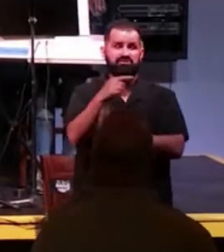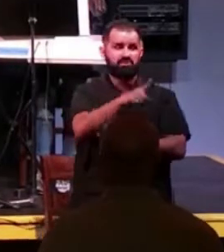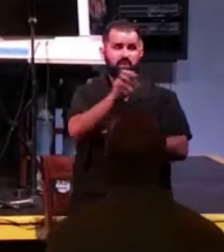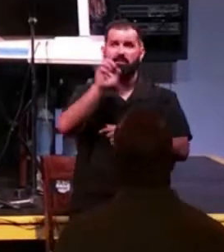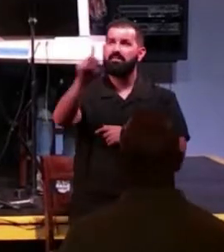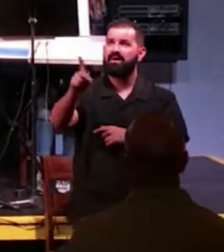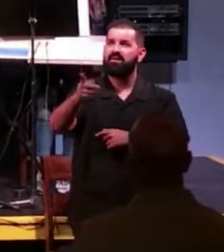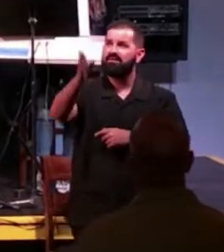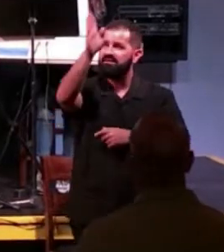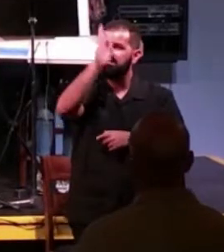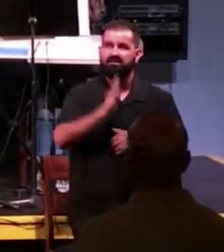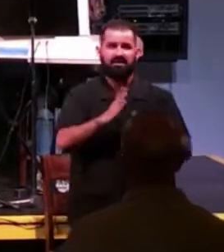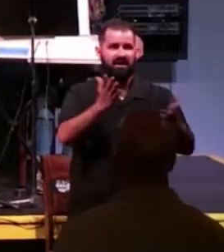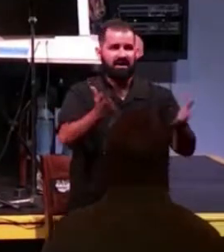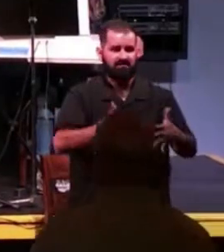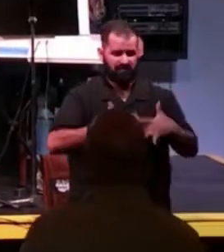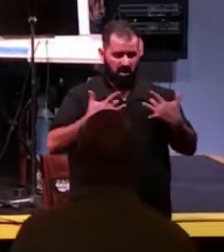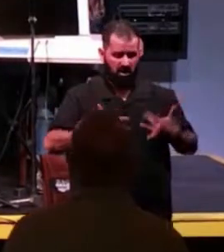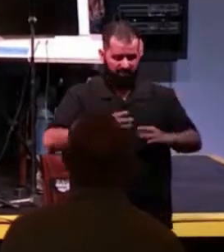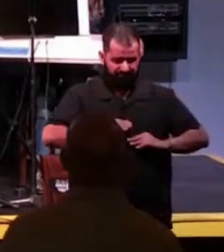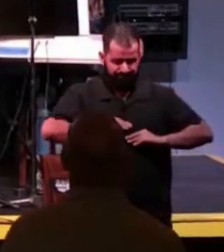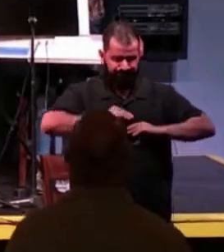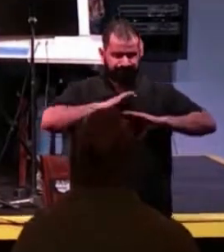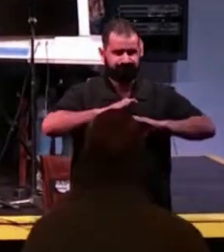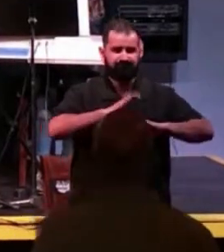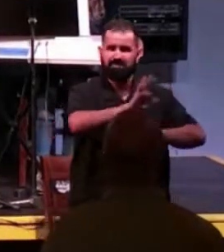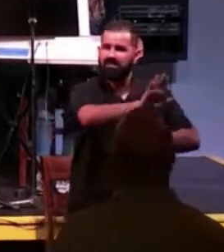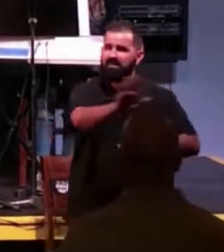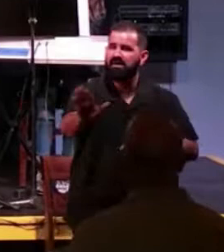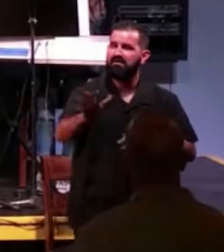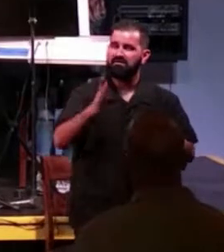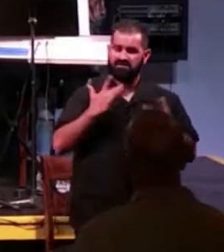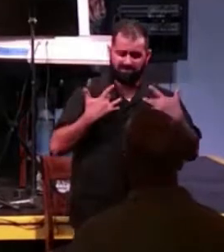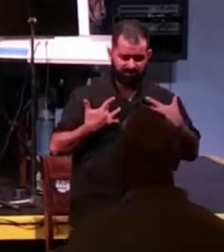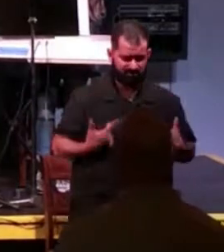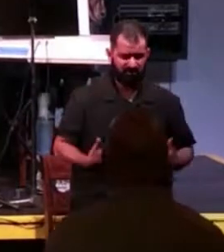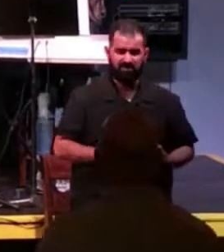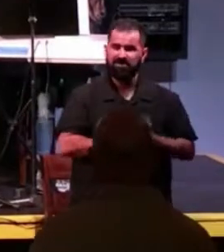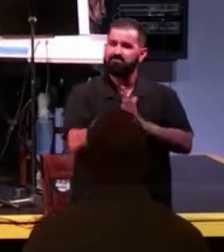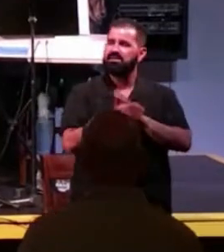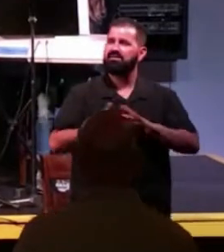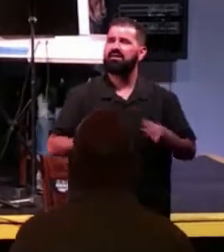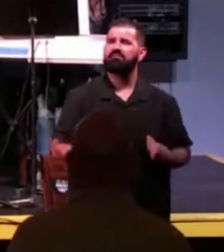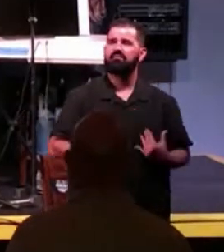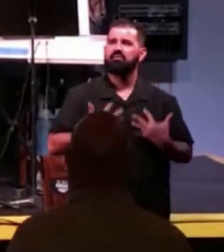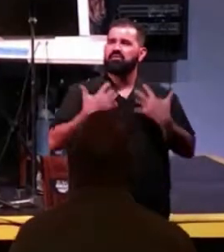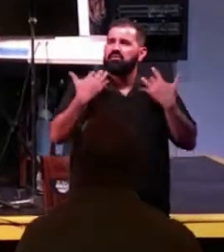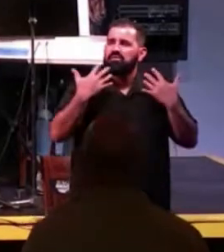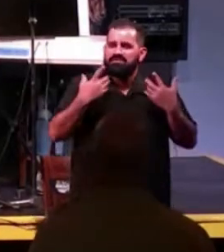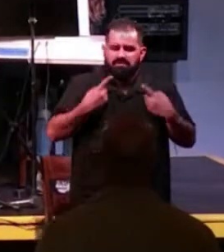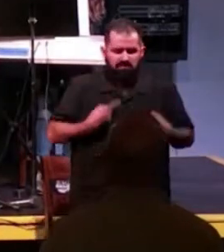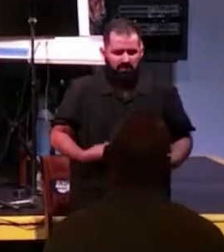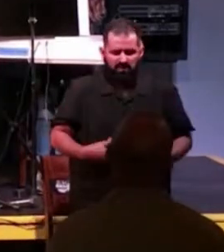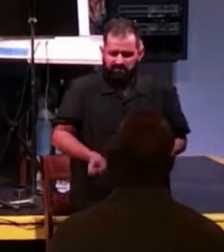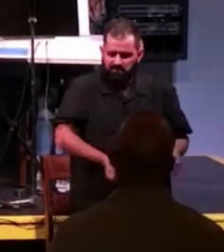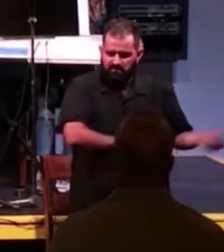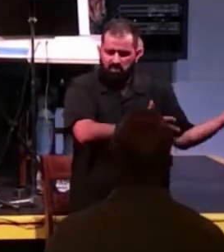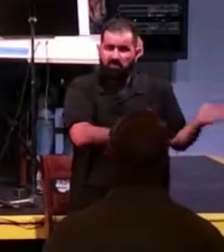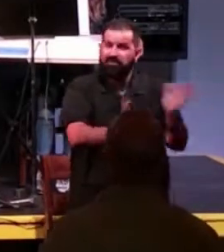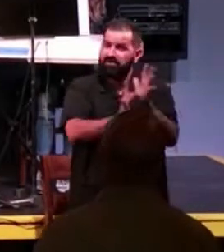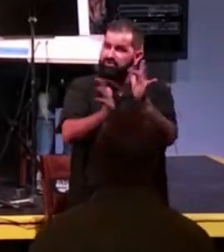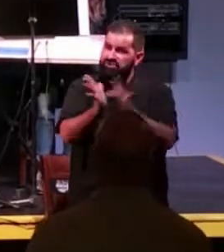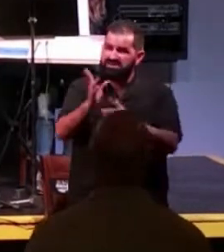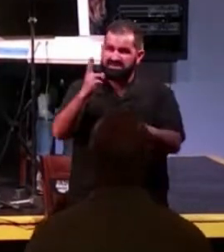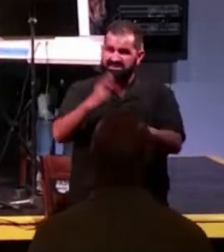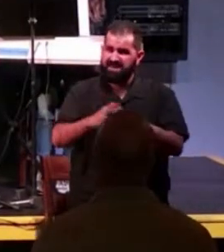Father, lift up the heavy-hearted. Lift up the discouraged and the broken. Lift up the depressed. In Jesus' name, we